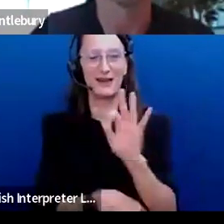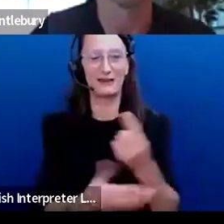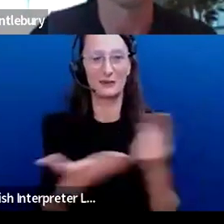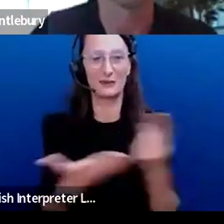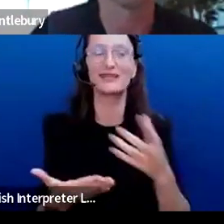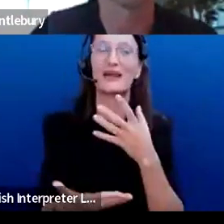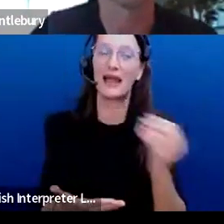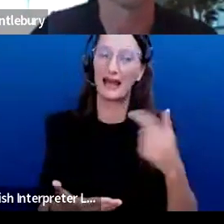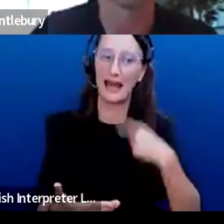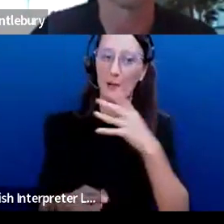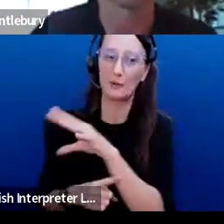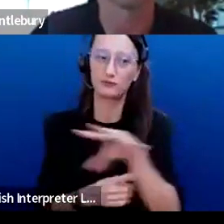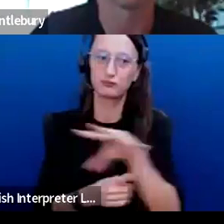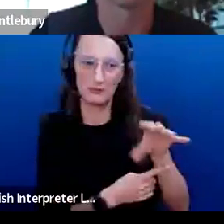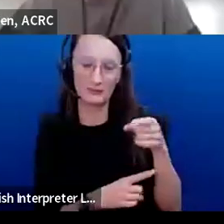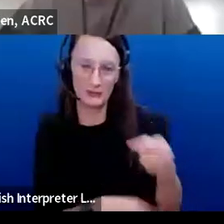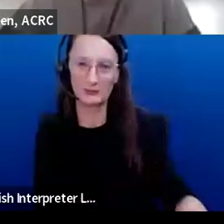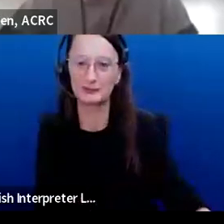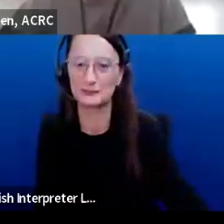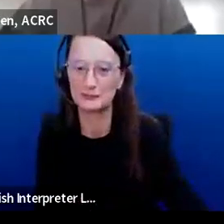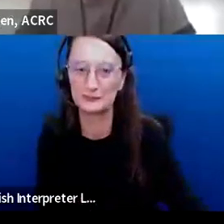I will spotlight you.